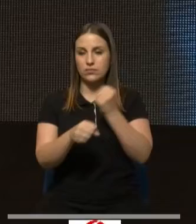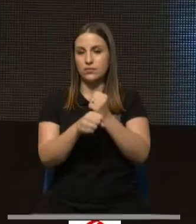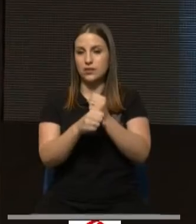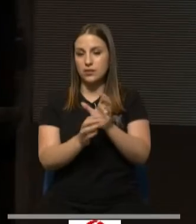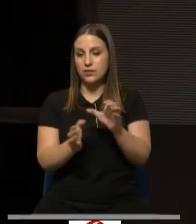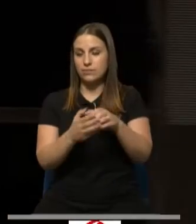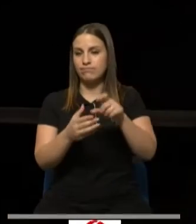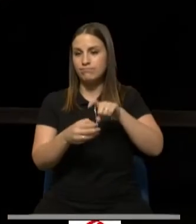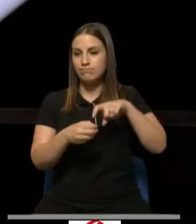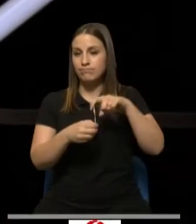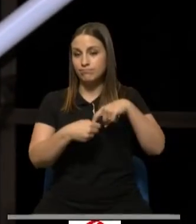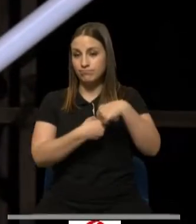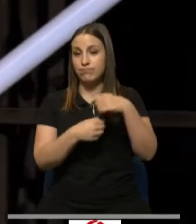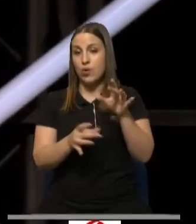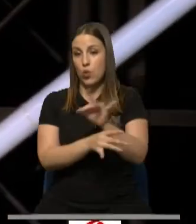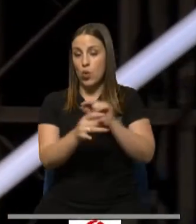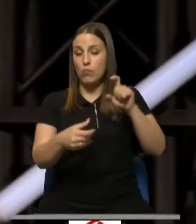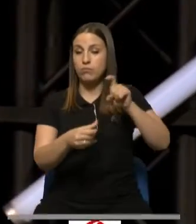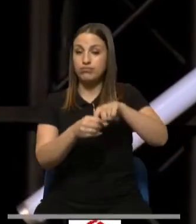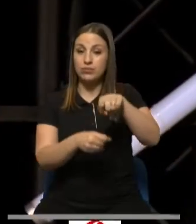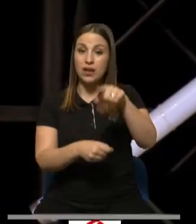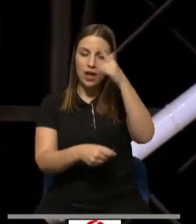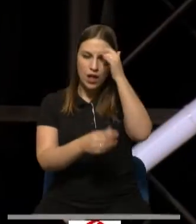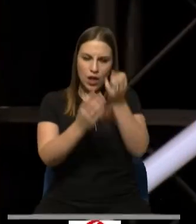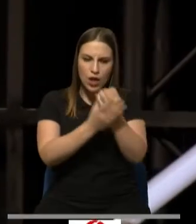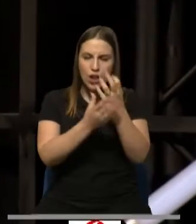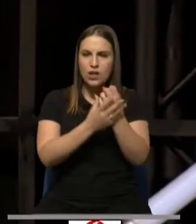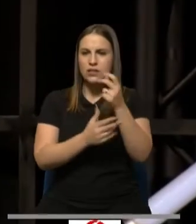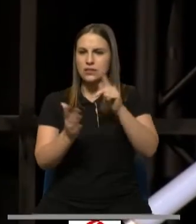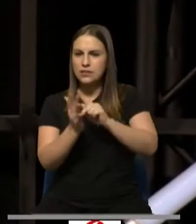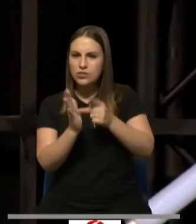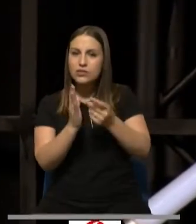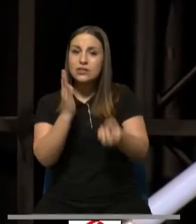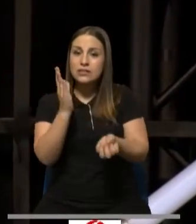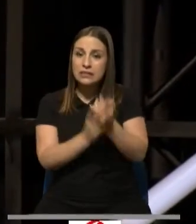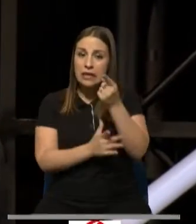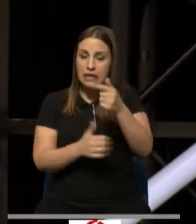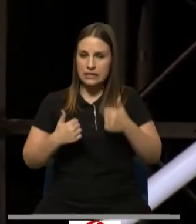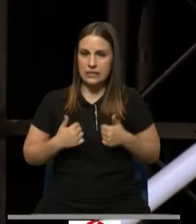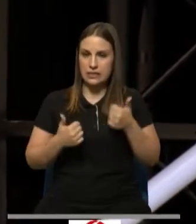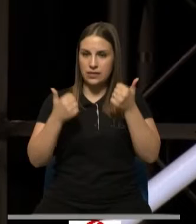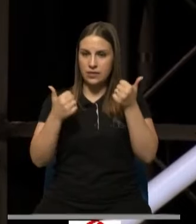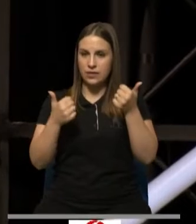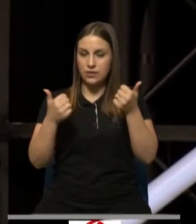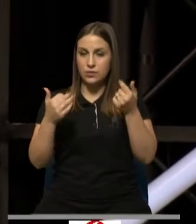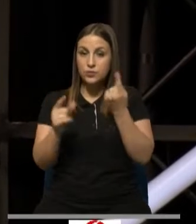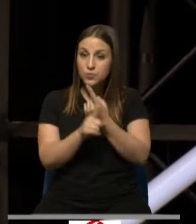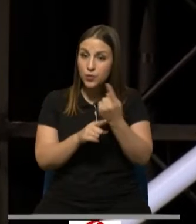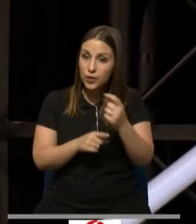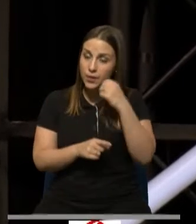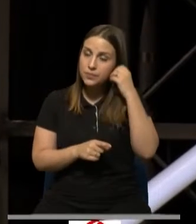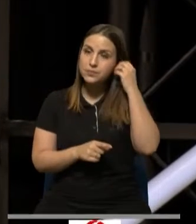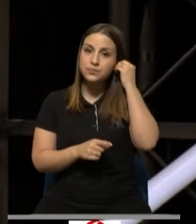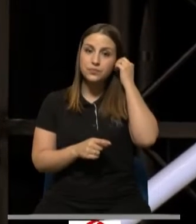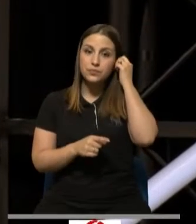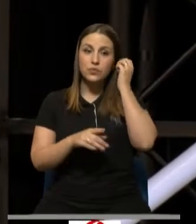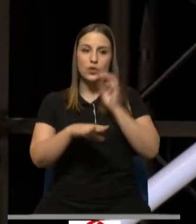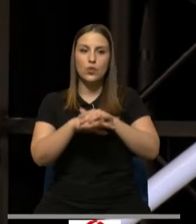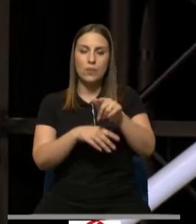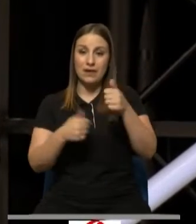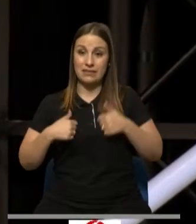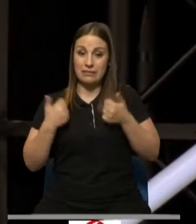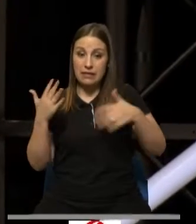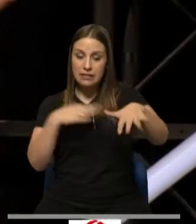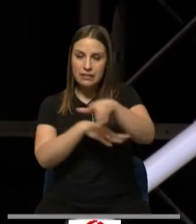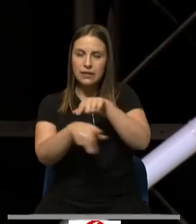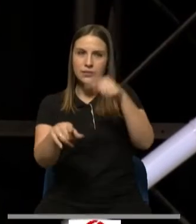those 5 years as European Commissioner. This energy is created in cities, because it's in cities that we